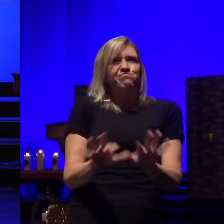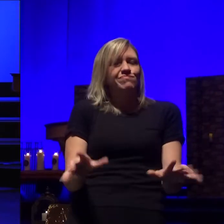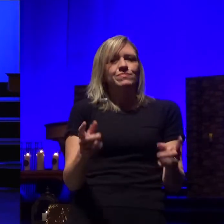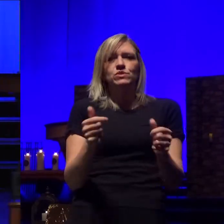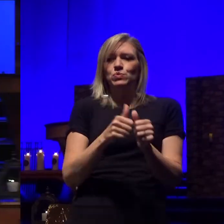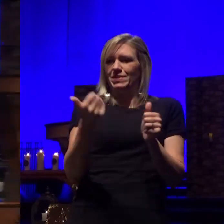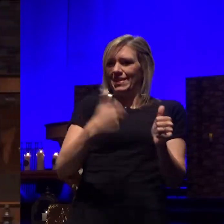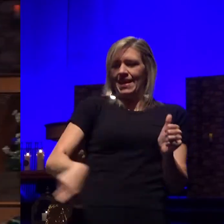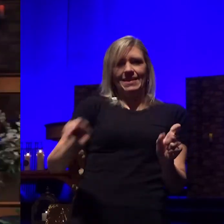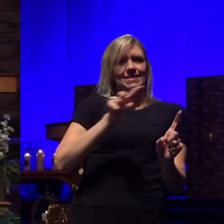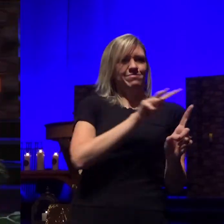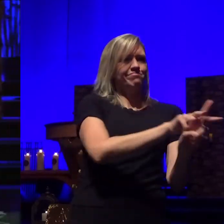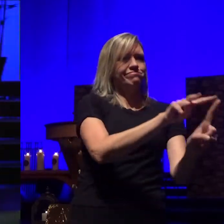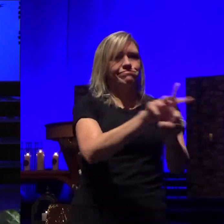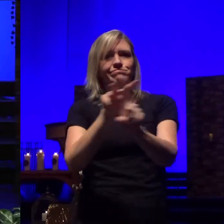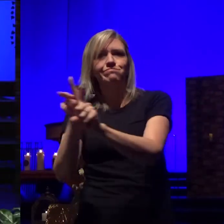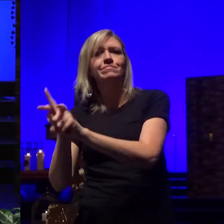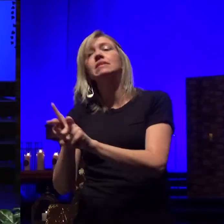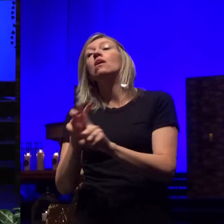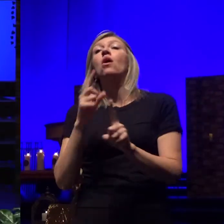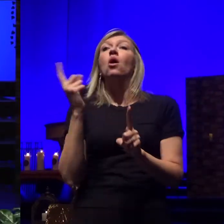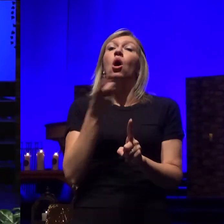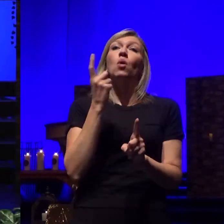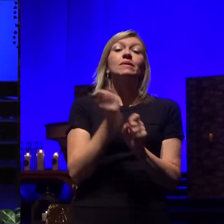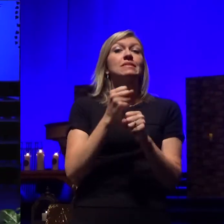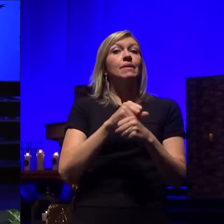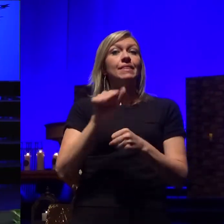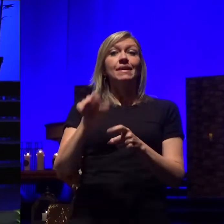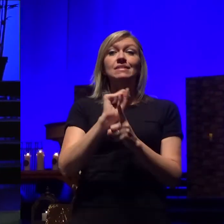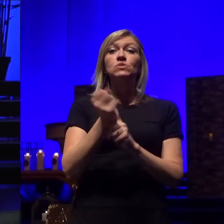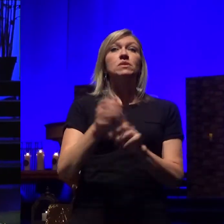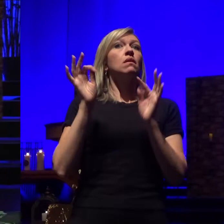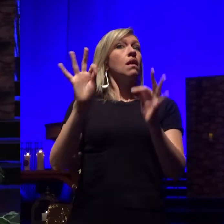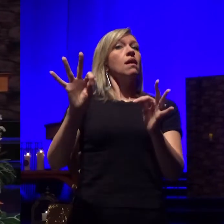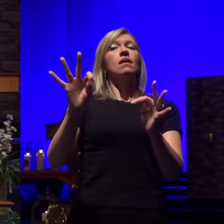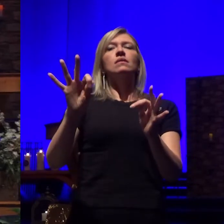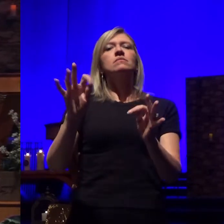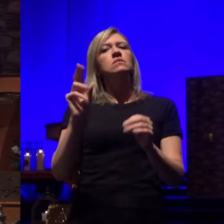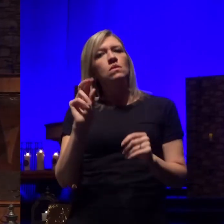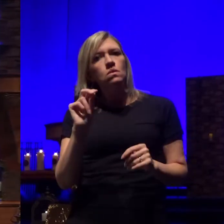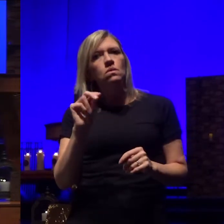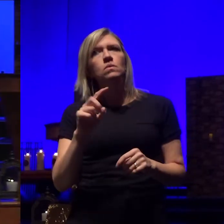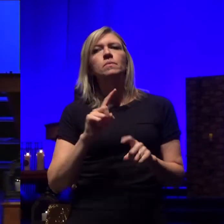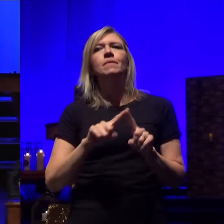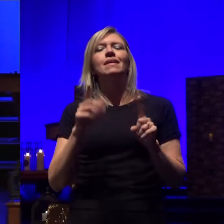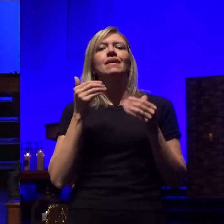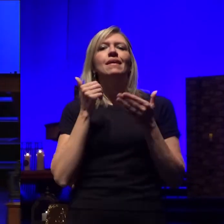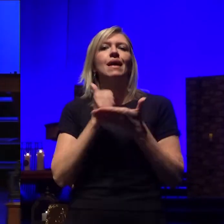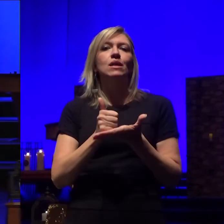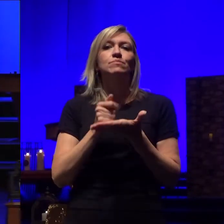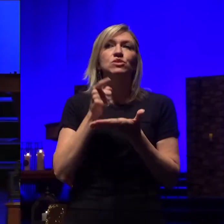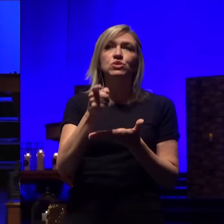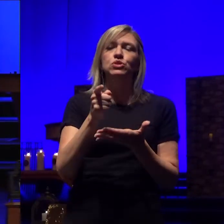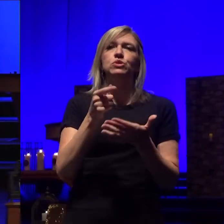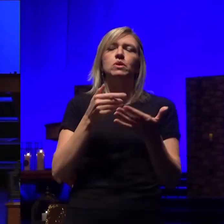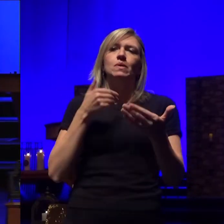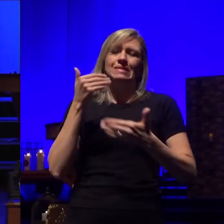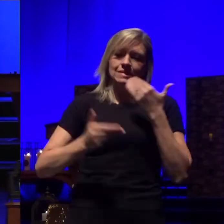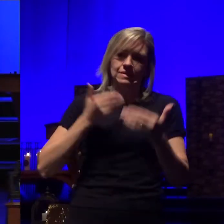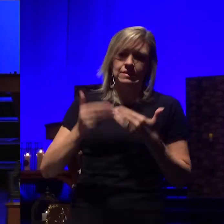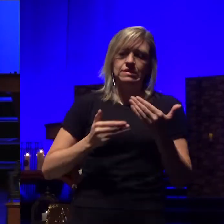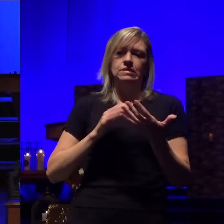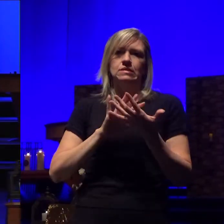any circumstance. Does it always make every situation into exactly what you want it to be? No, but it helps you transcend it